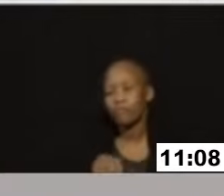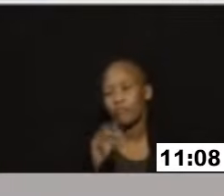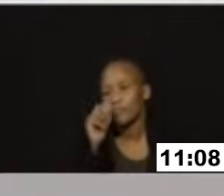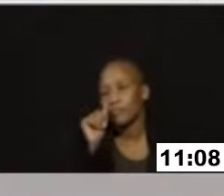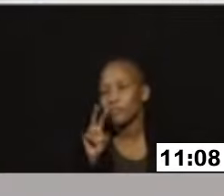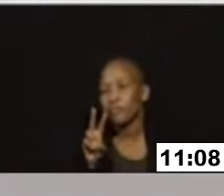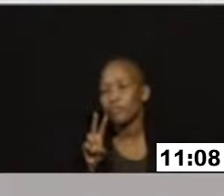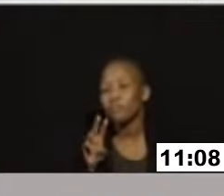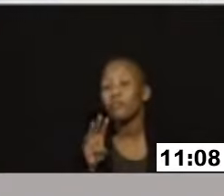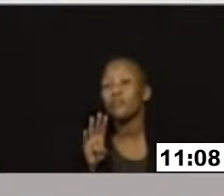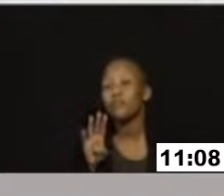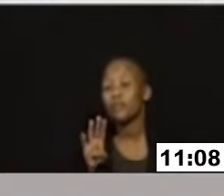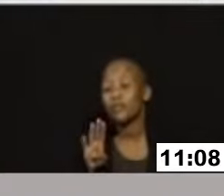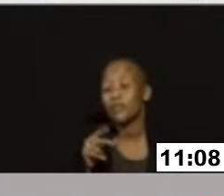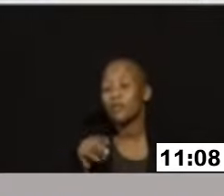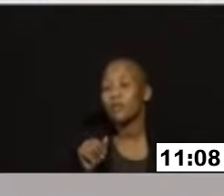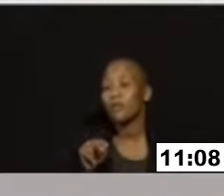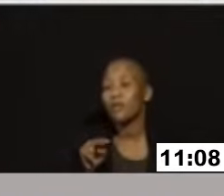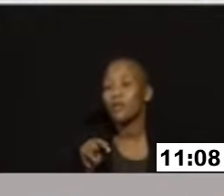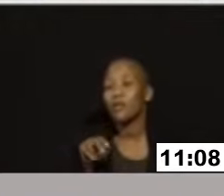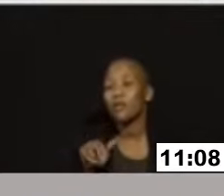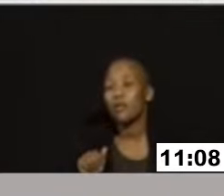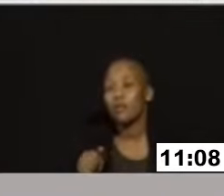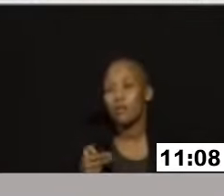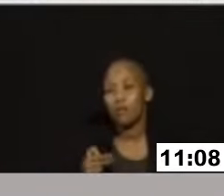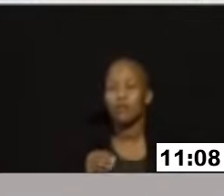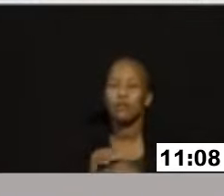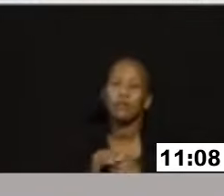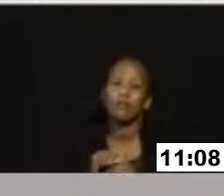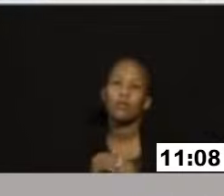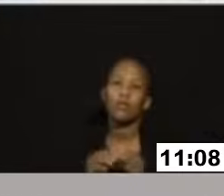Advocate Ngcuka, you made a statement dated,